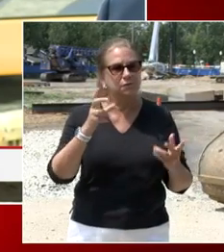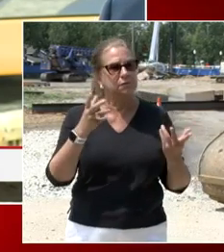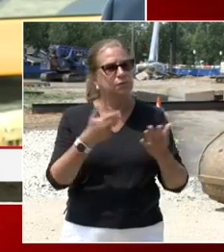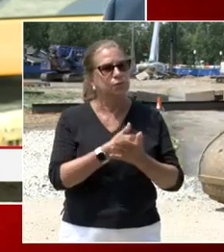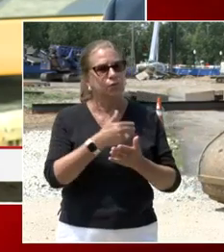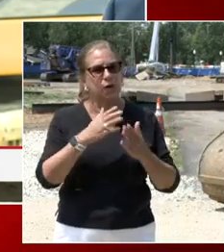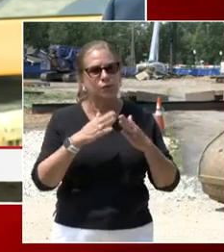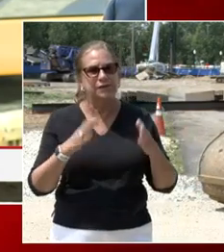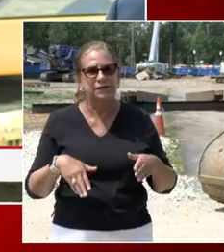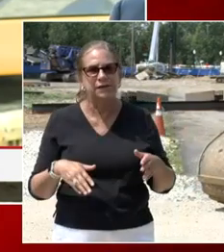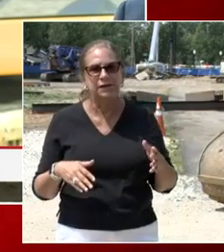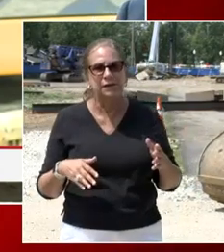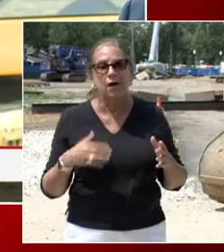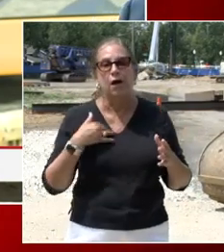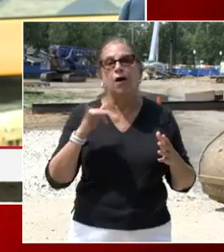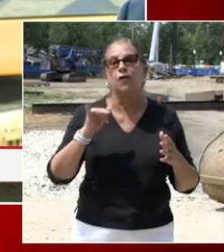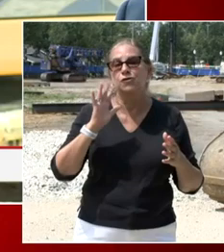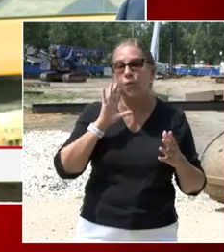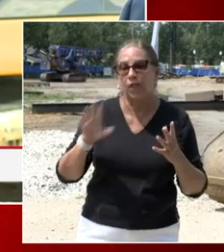about 88,